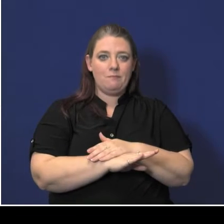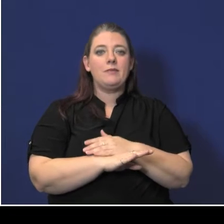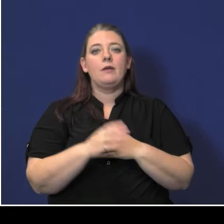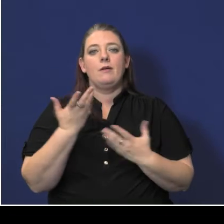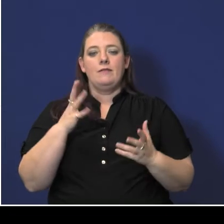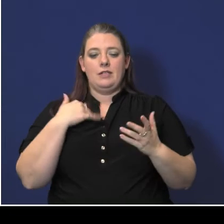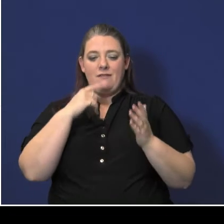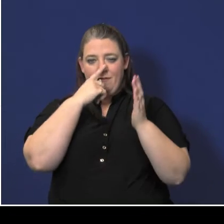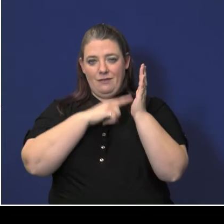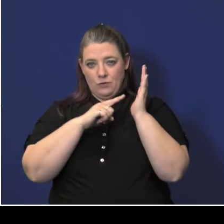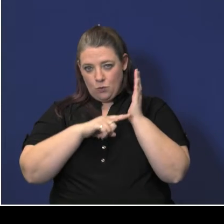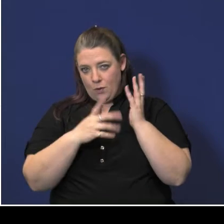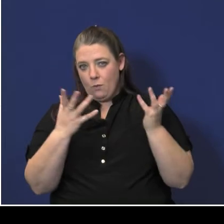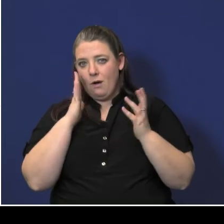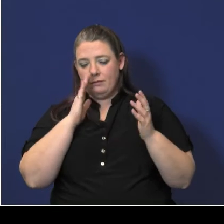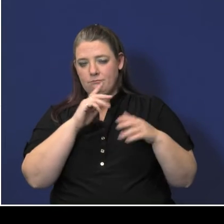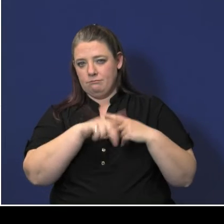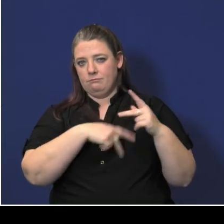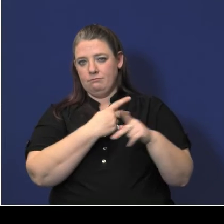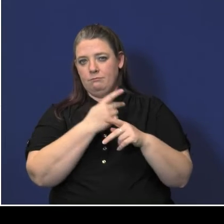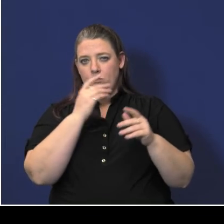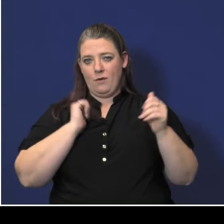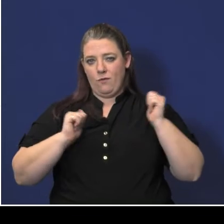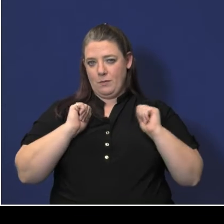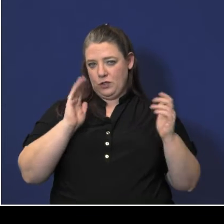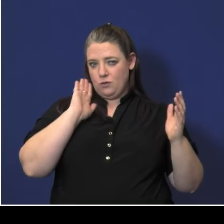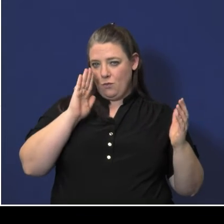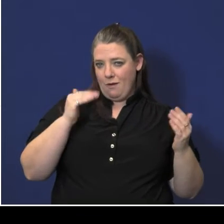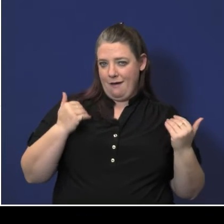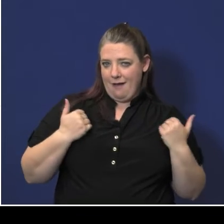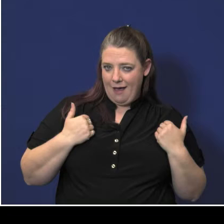inventoried what type of performances do you have, how often are they,